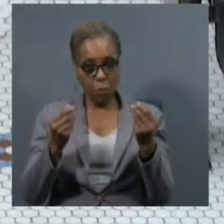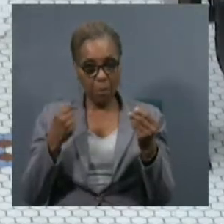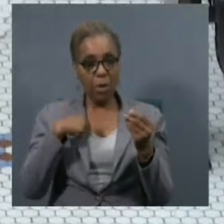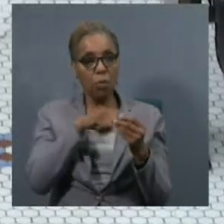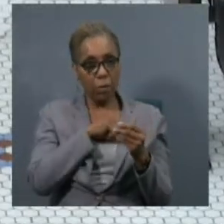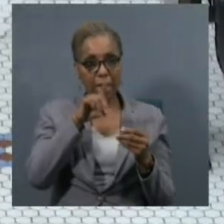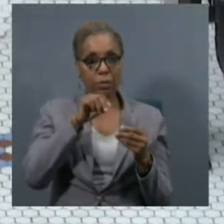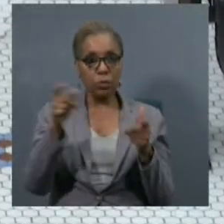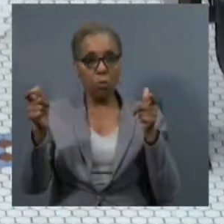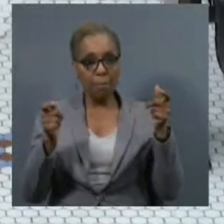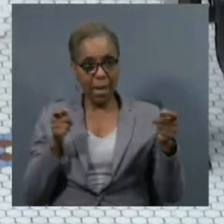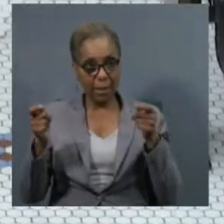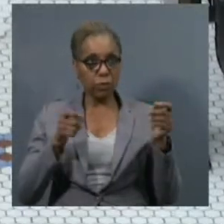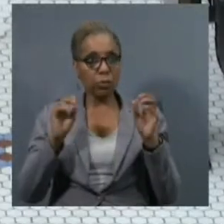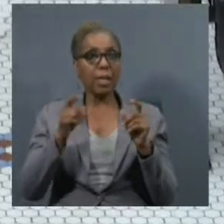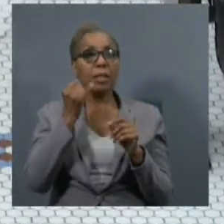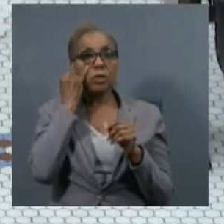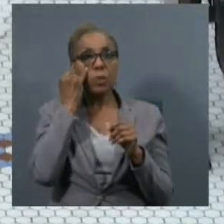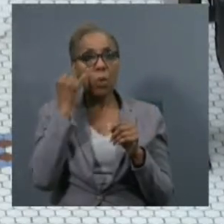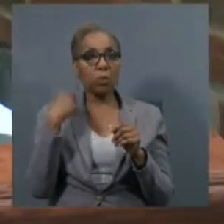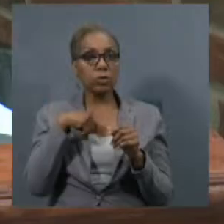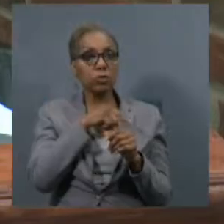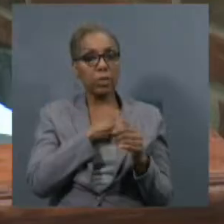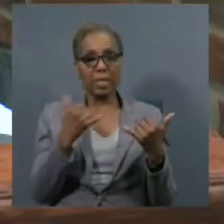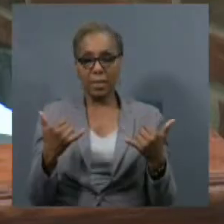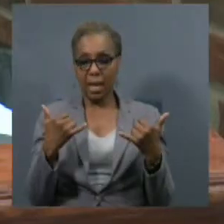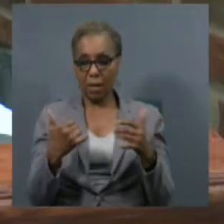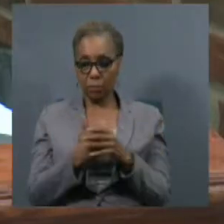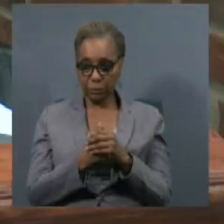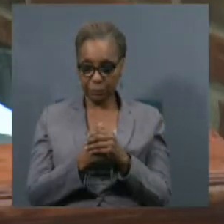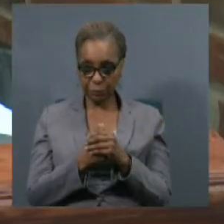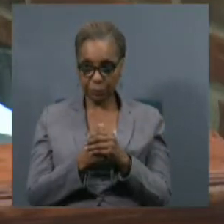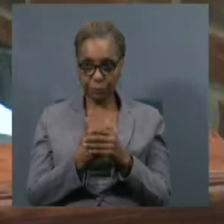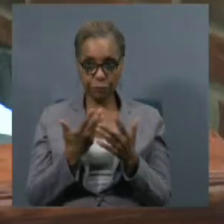manage. So if we've now been